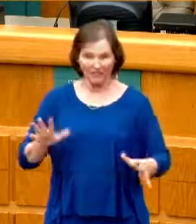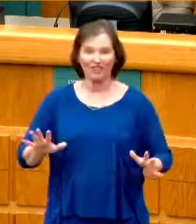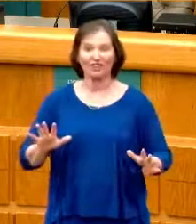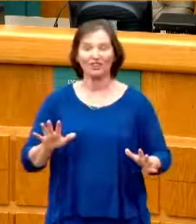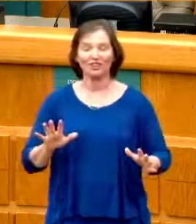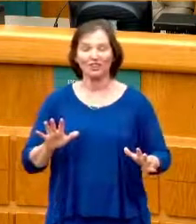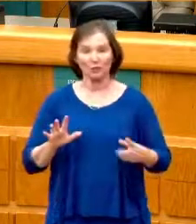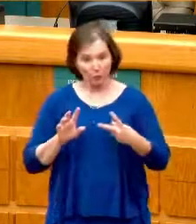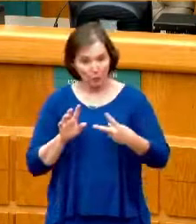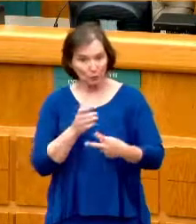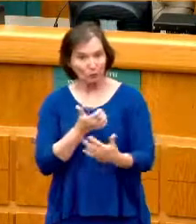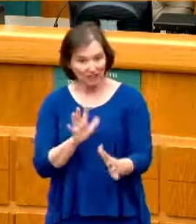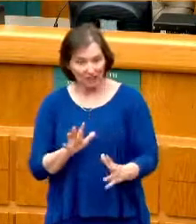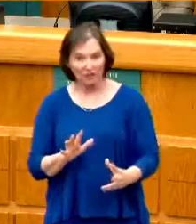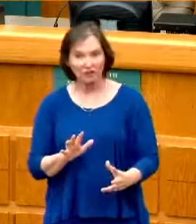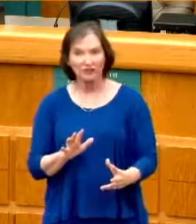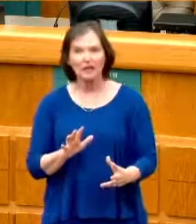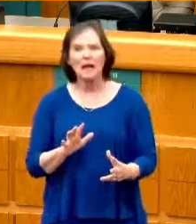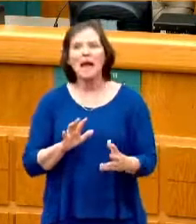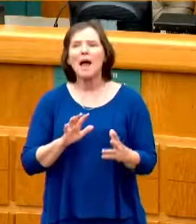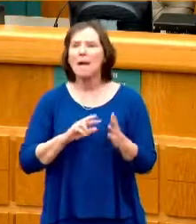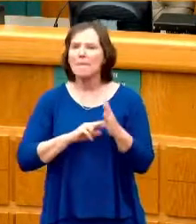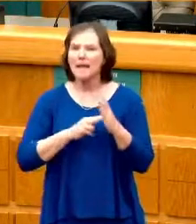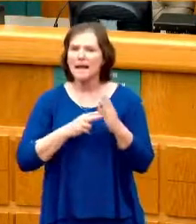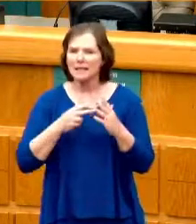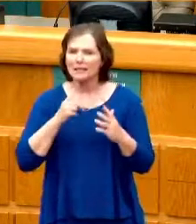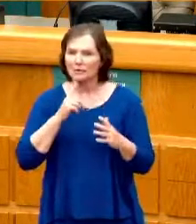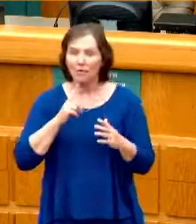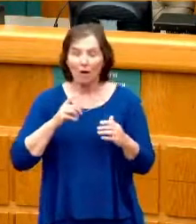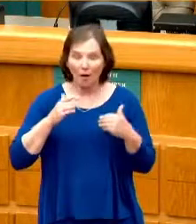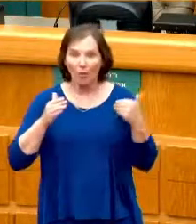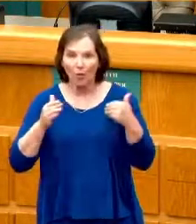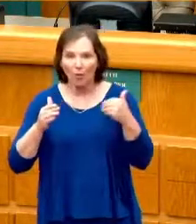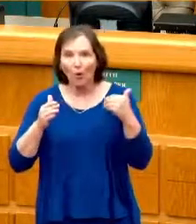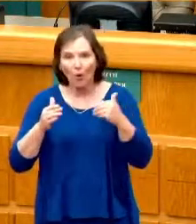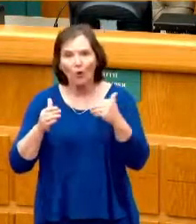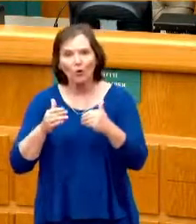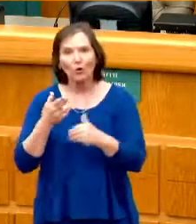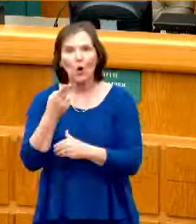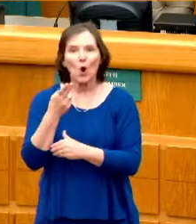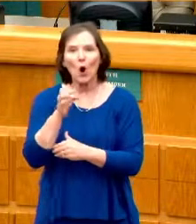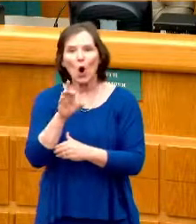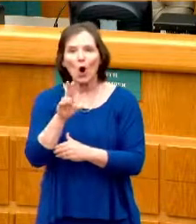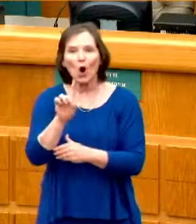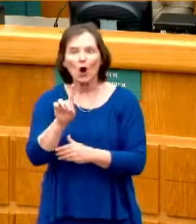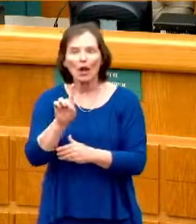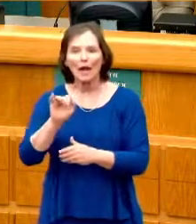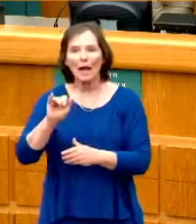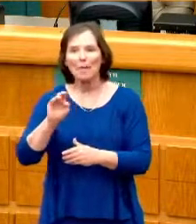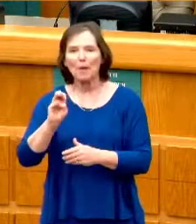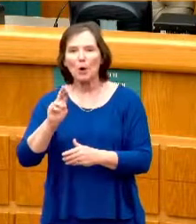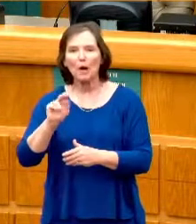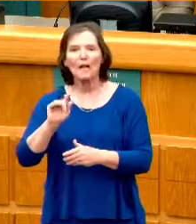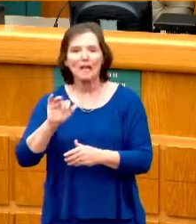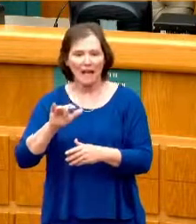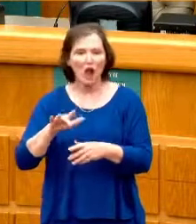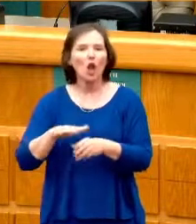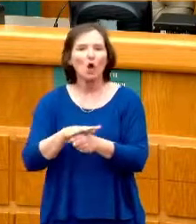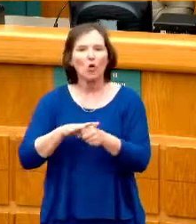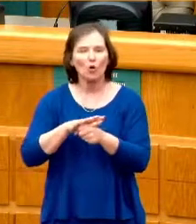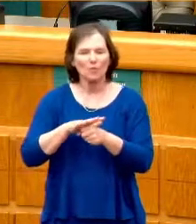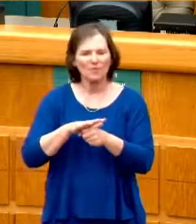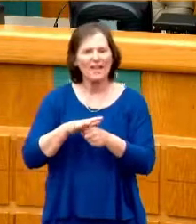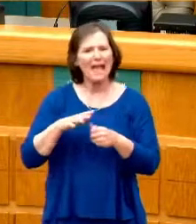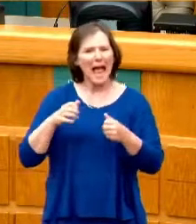other providers. We know that people are also asking about herd immunity. The population in Nueces County is